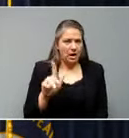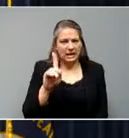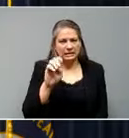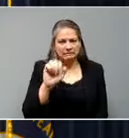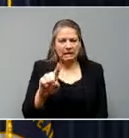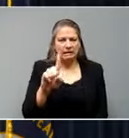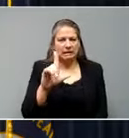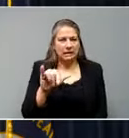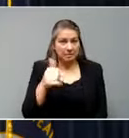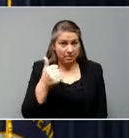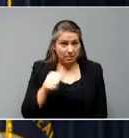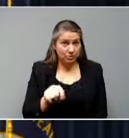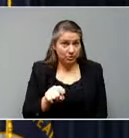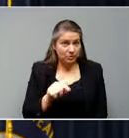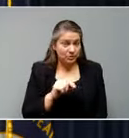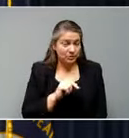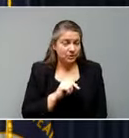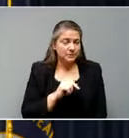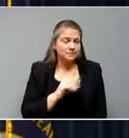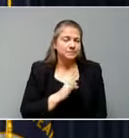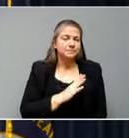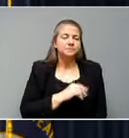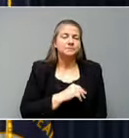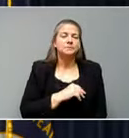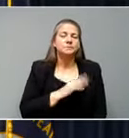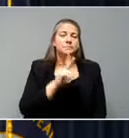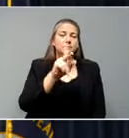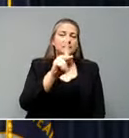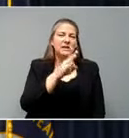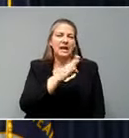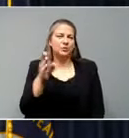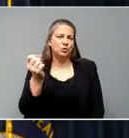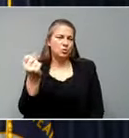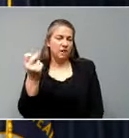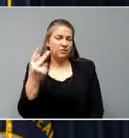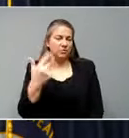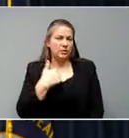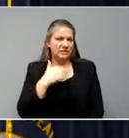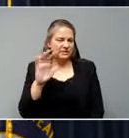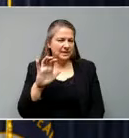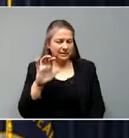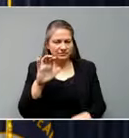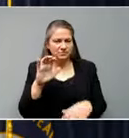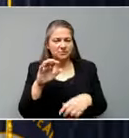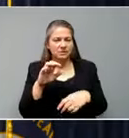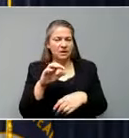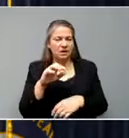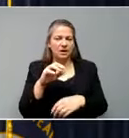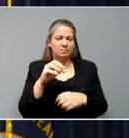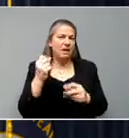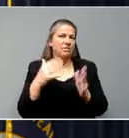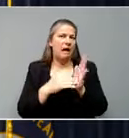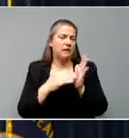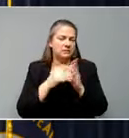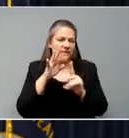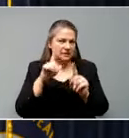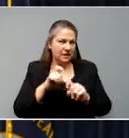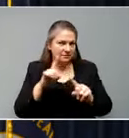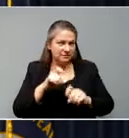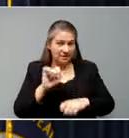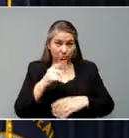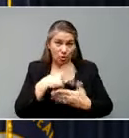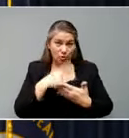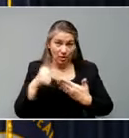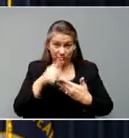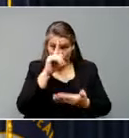12, we've now performed over 220,000 tests in that program that we set up with schools, and